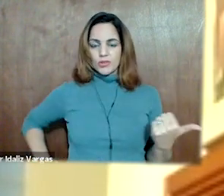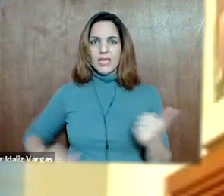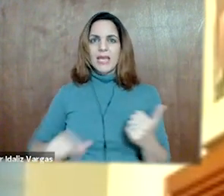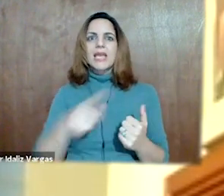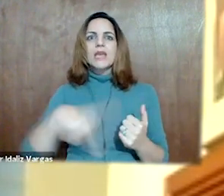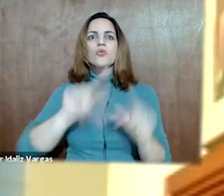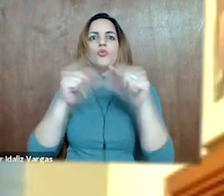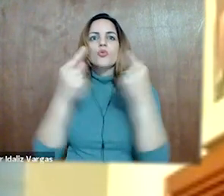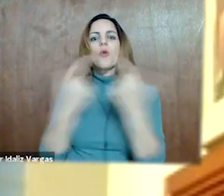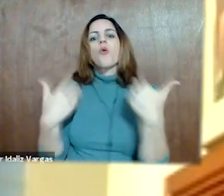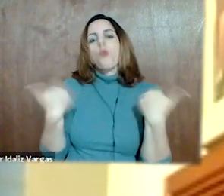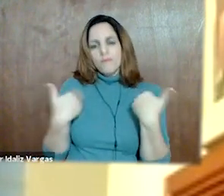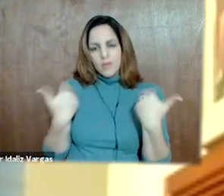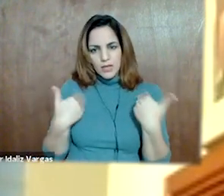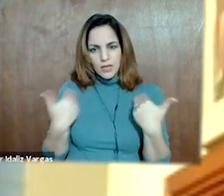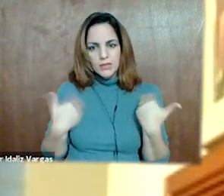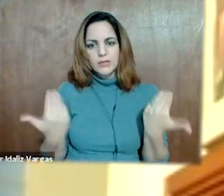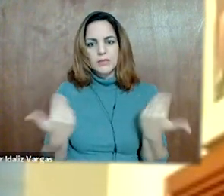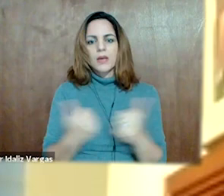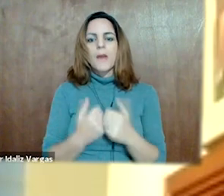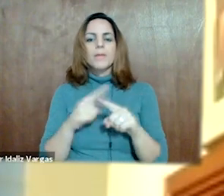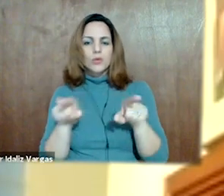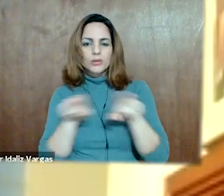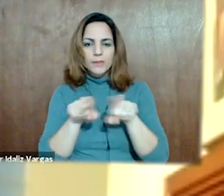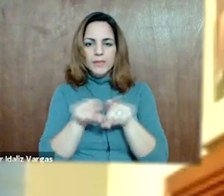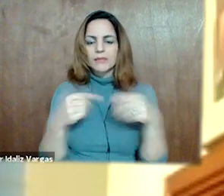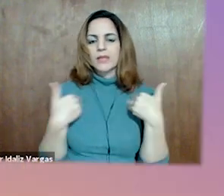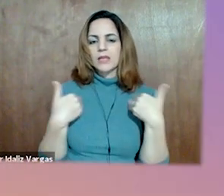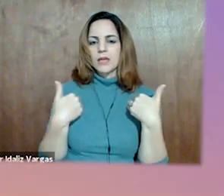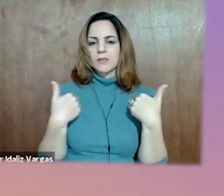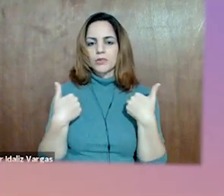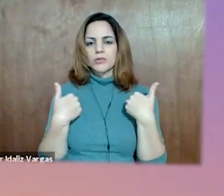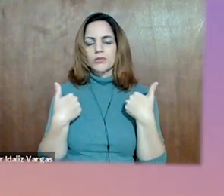and we were there, but we also had...